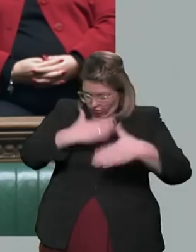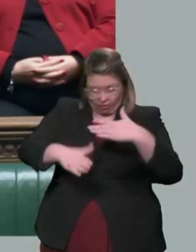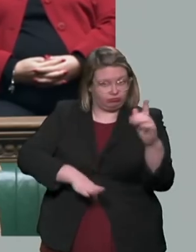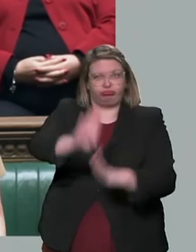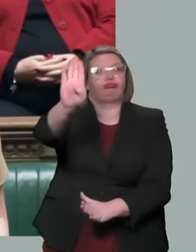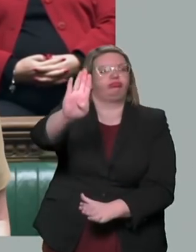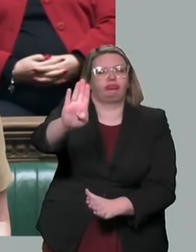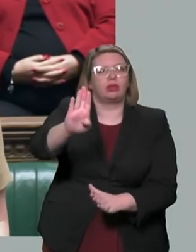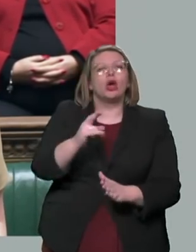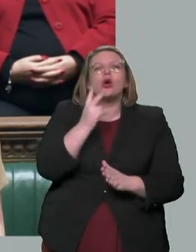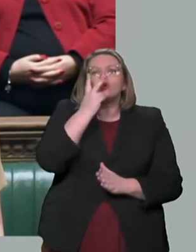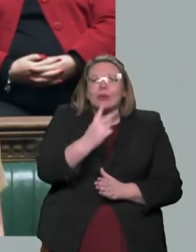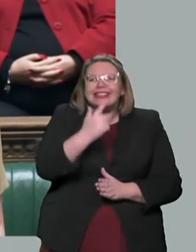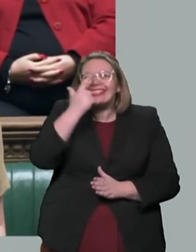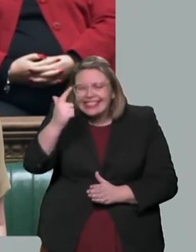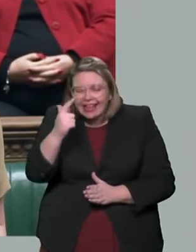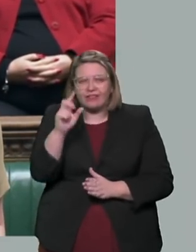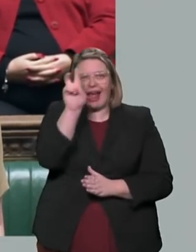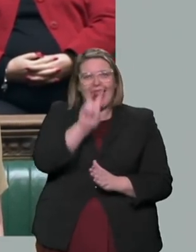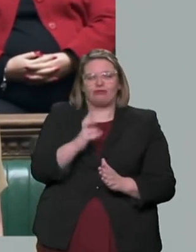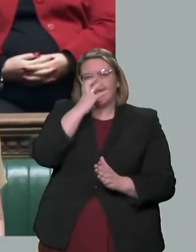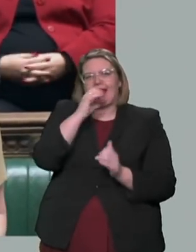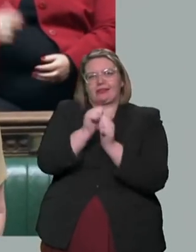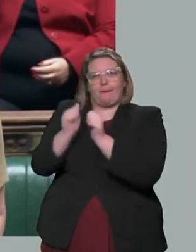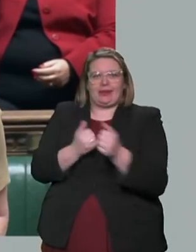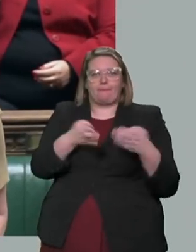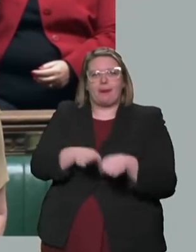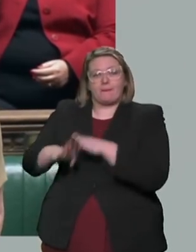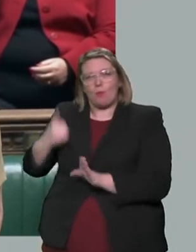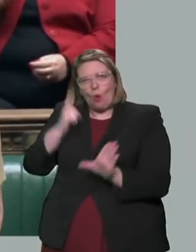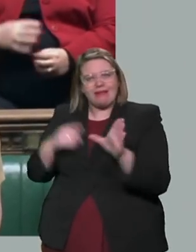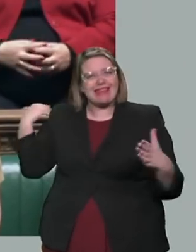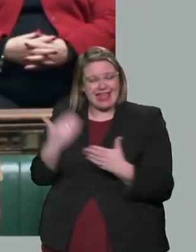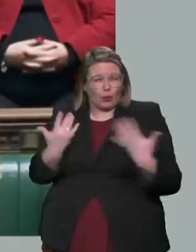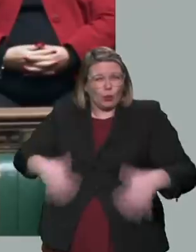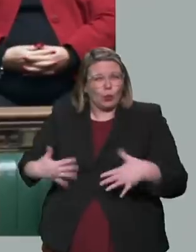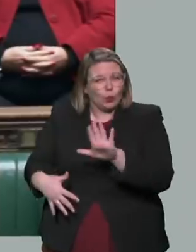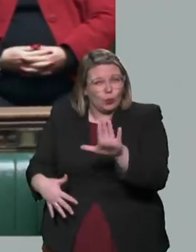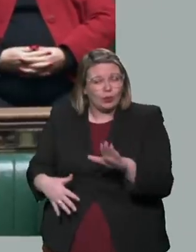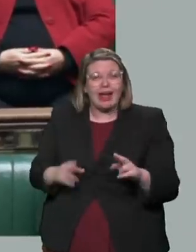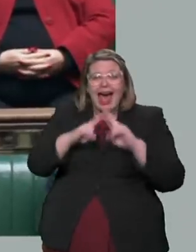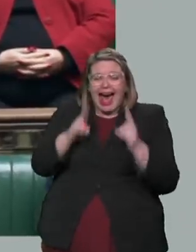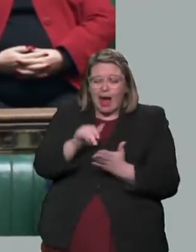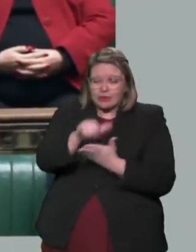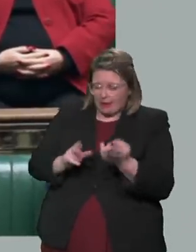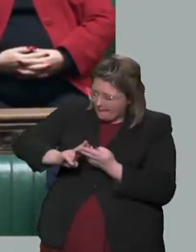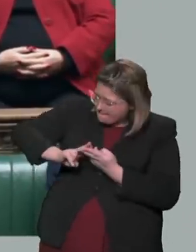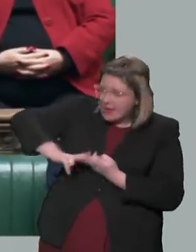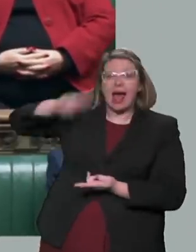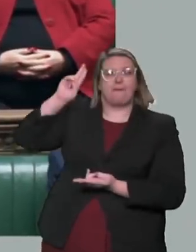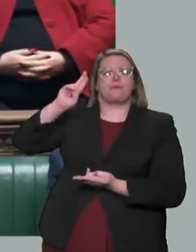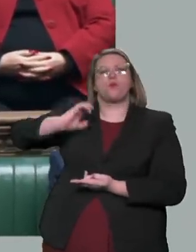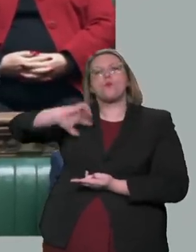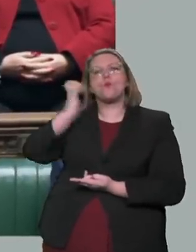27 energy companies have gone bust in the last year. And now household bills are going through the roof. Or as